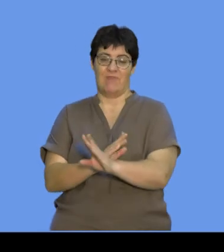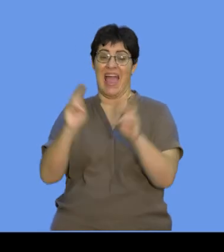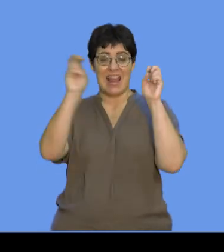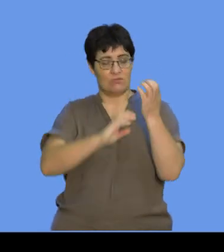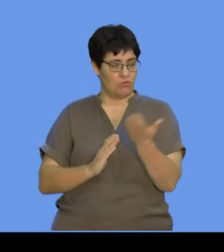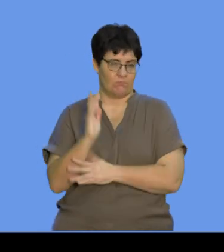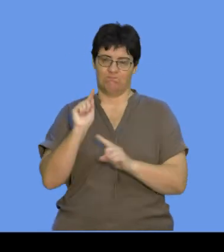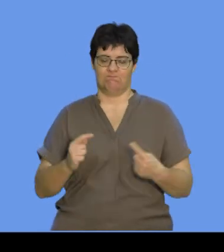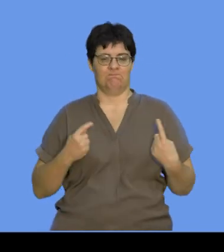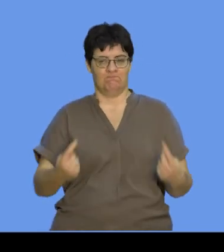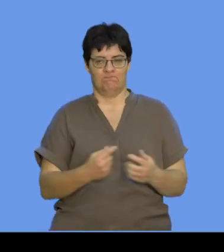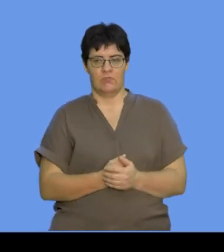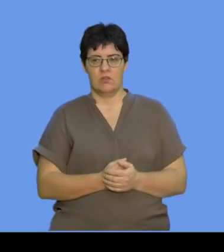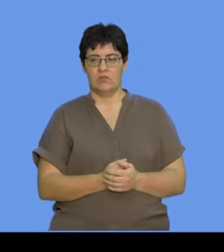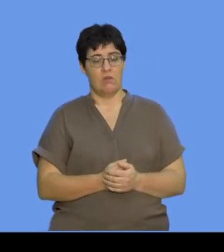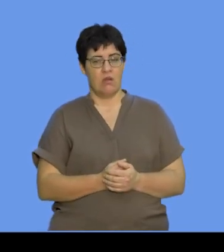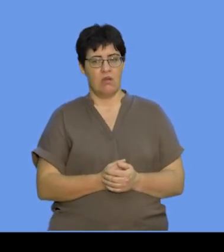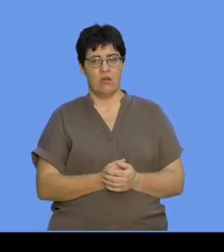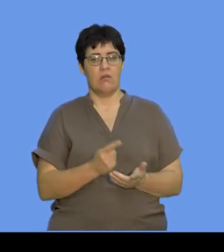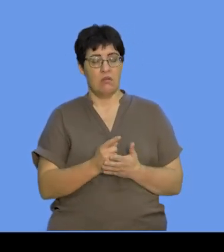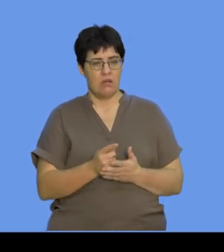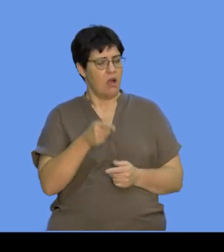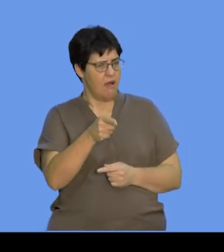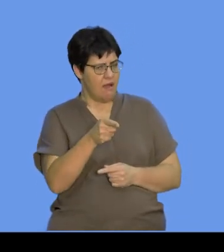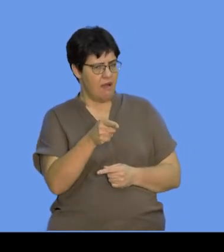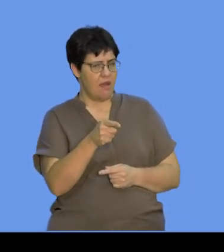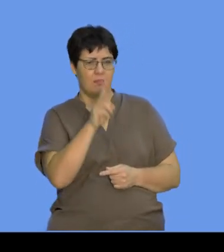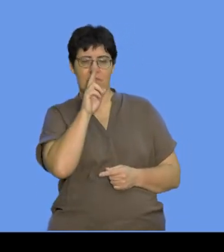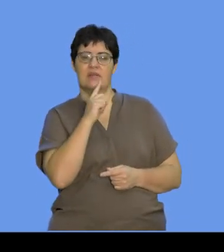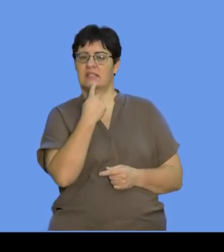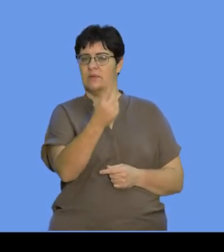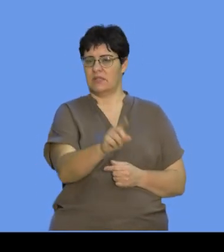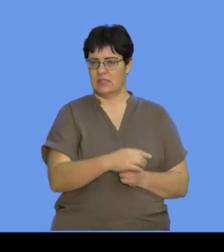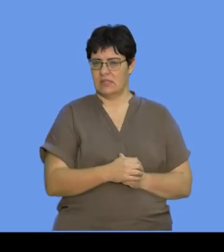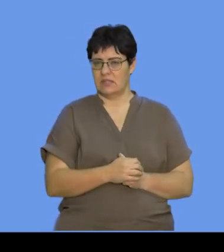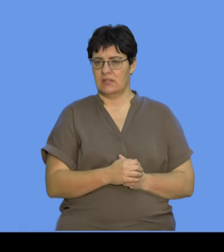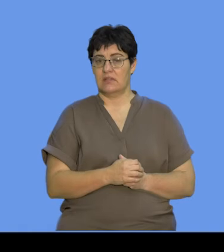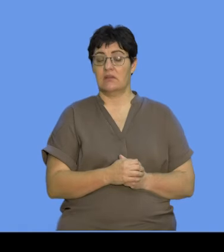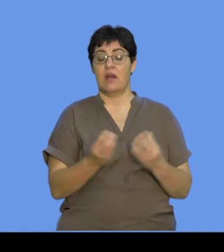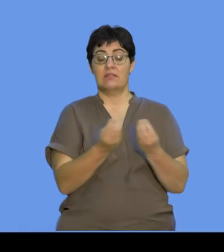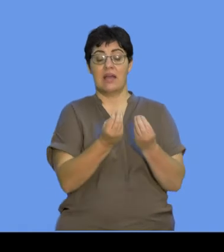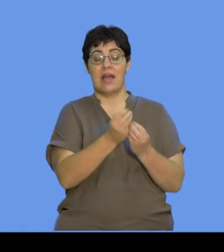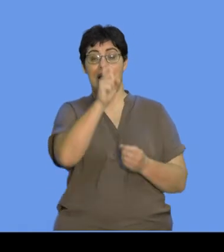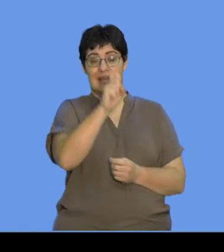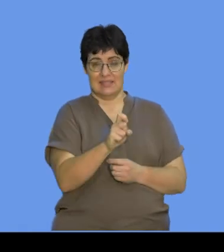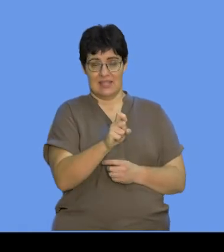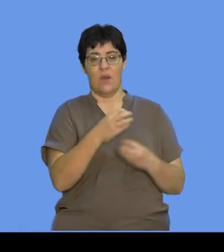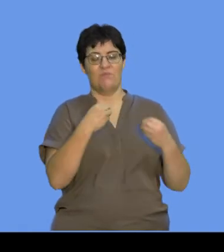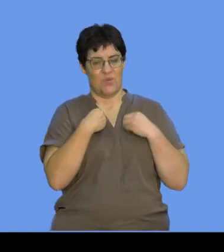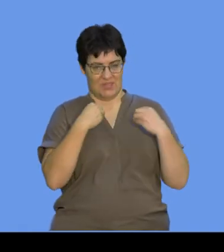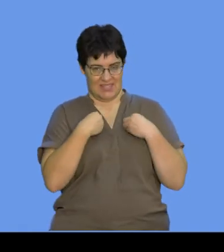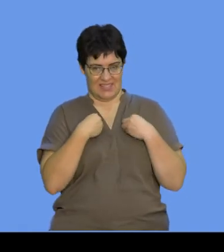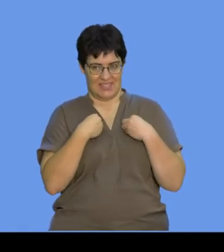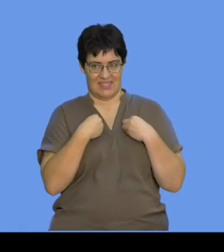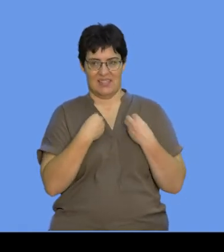electricity to pass through it. Now, we're onto something here. Now, we are saying that substance X has the properties like the NO4